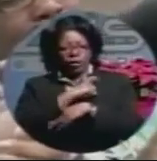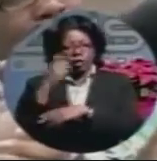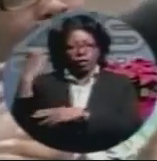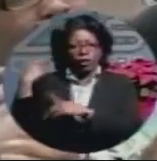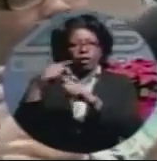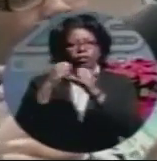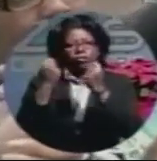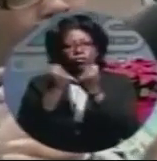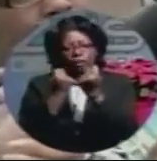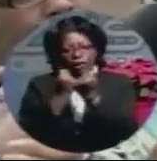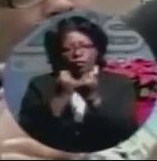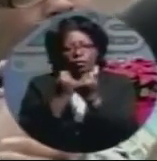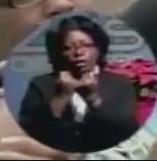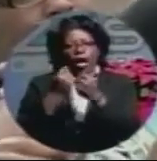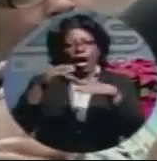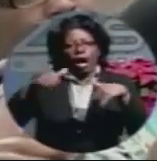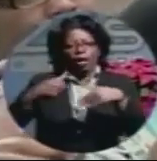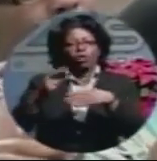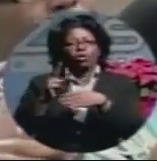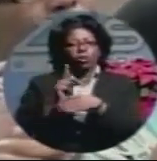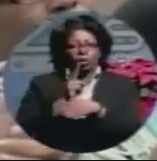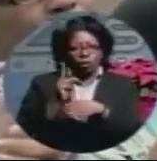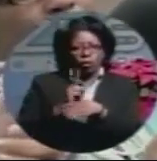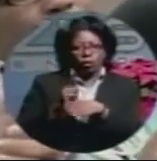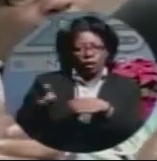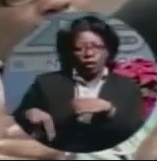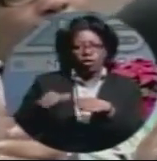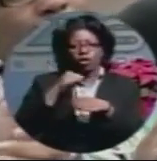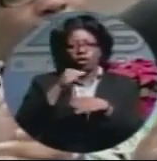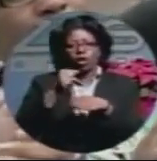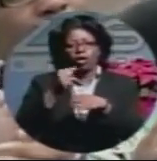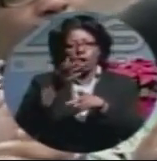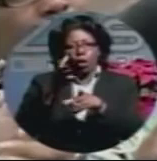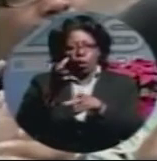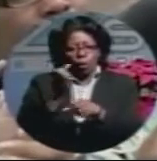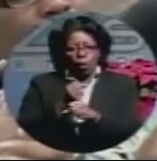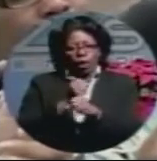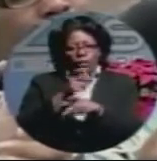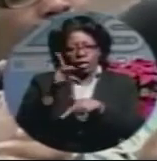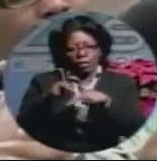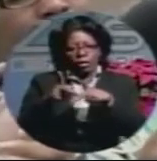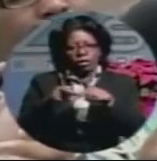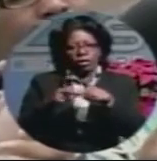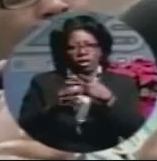all of our officers are trained. We are not going to allow a Bahamian public to be held hostage